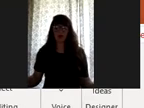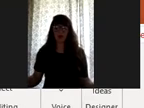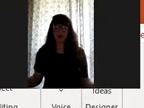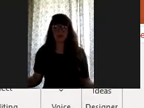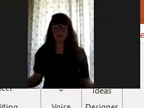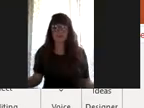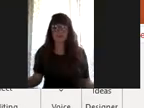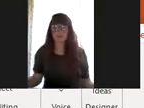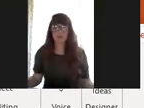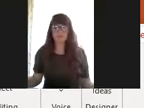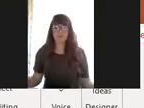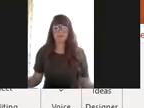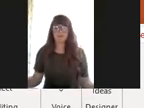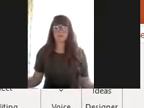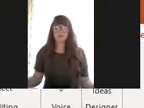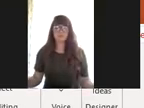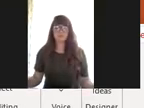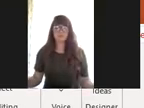all undeserving, even though